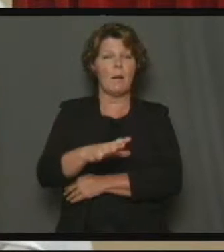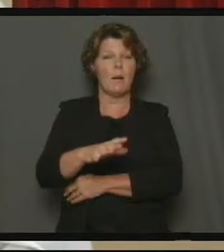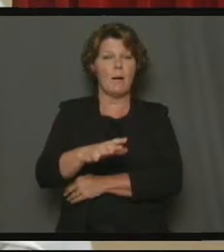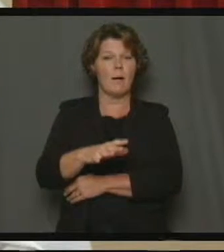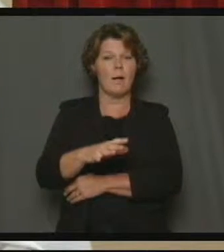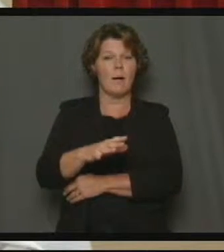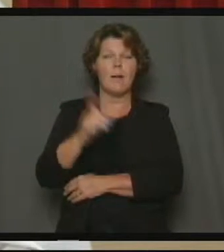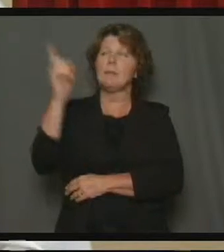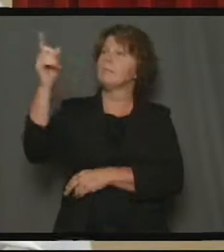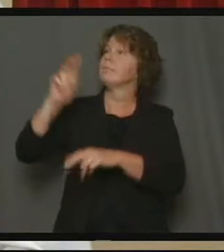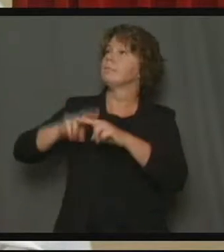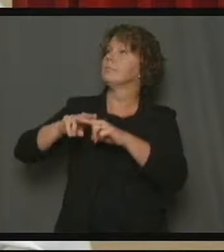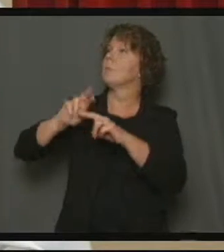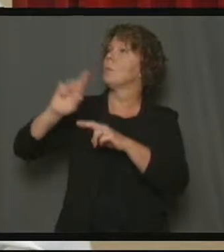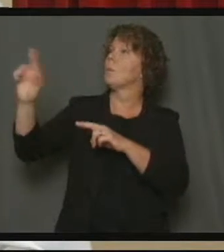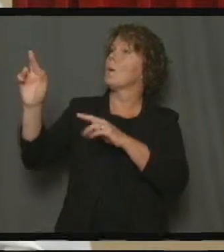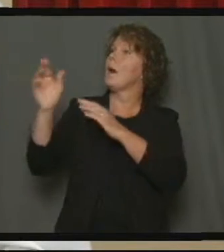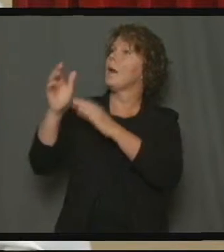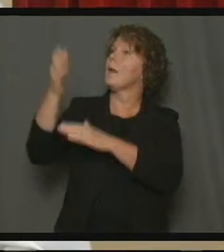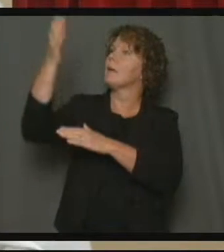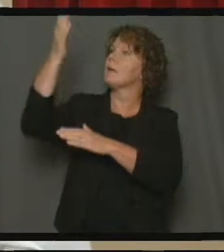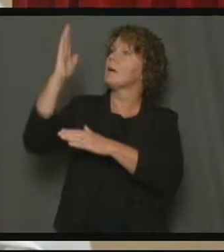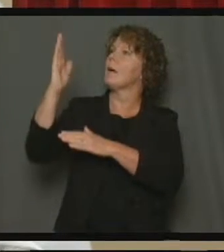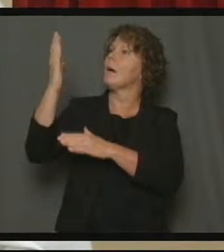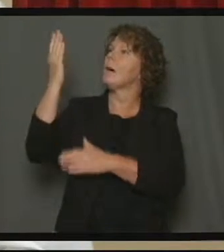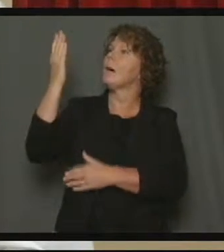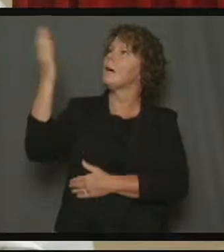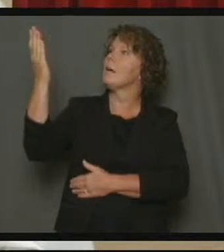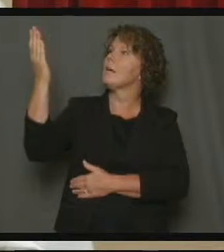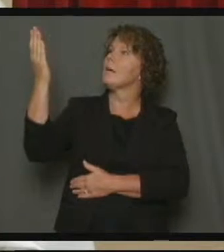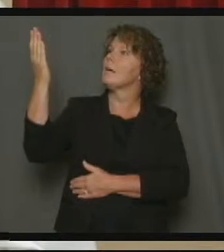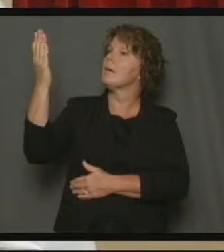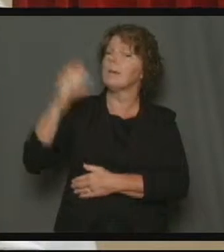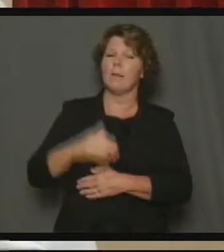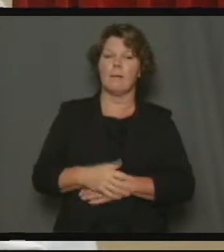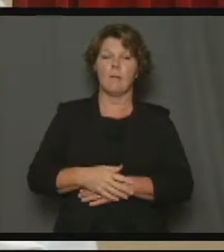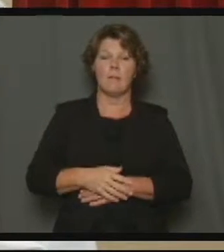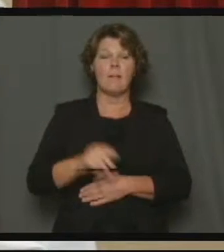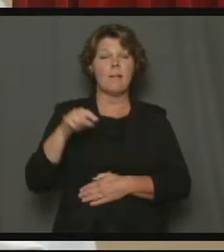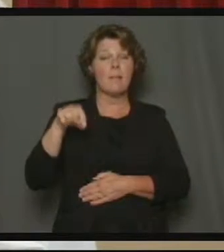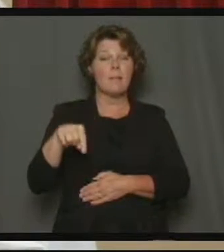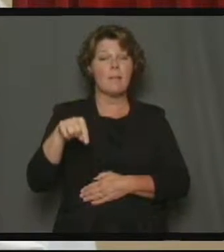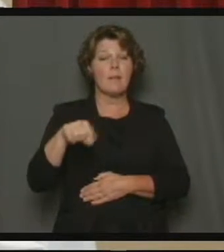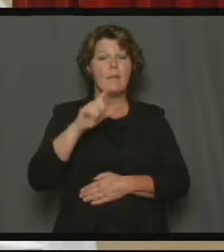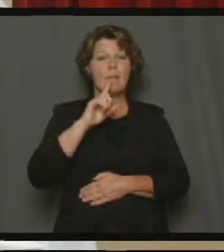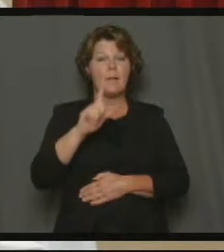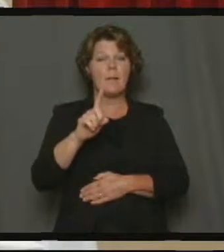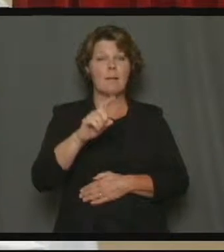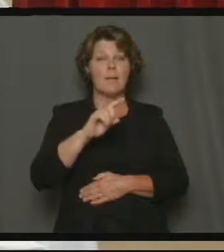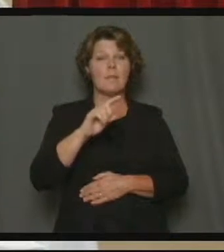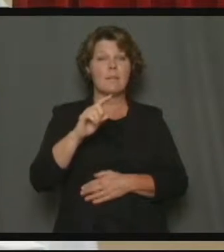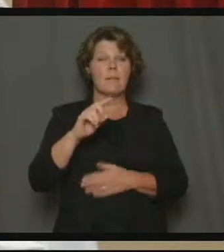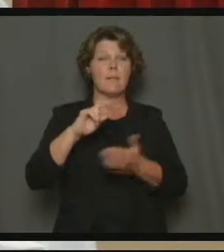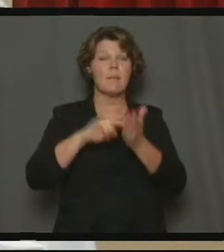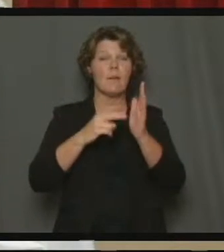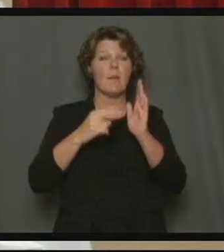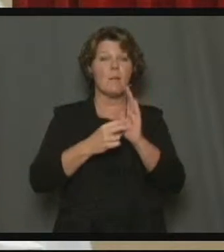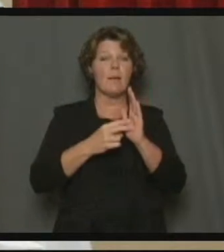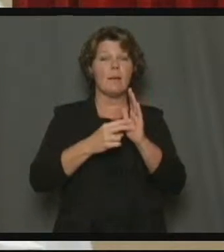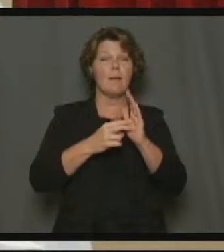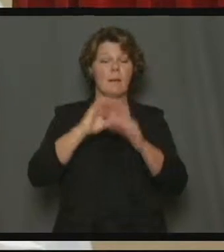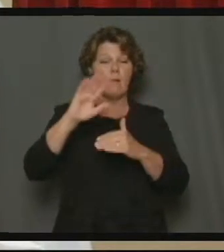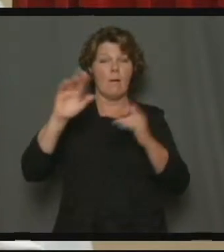at the right hand of the throne of God." Dear friends in Christ, this is what All Saints Day is